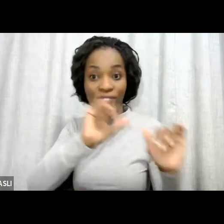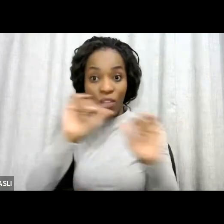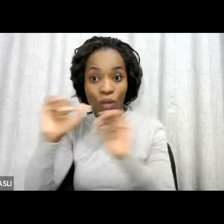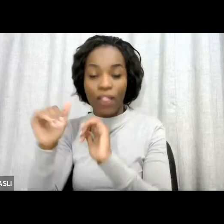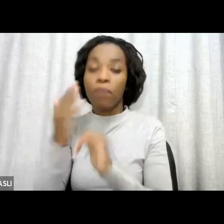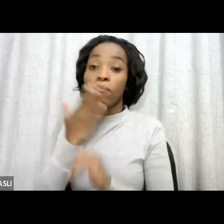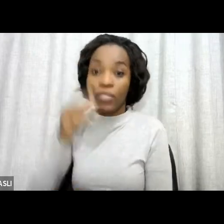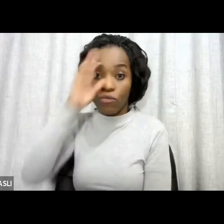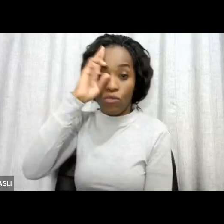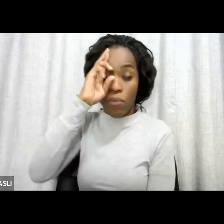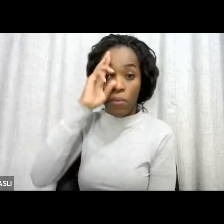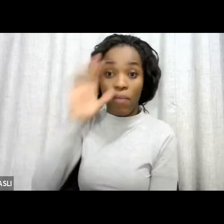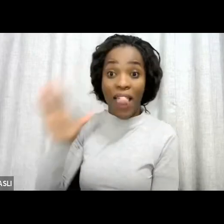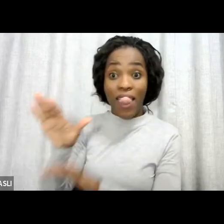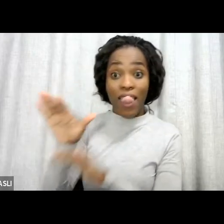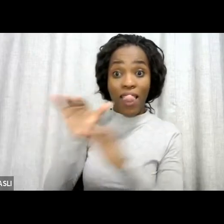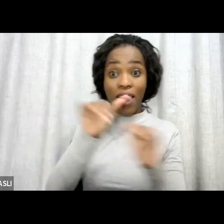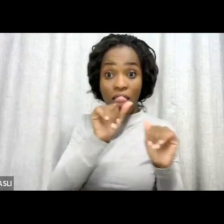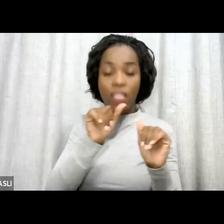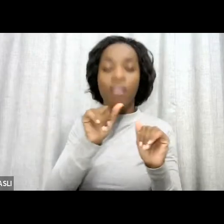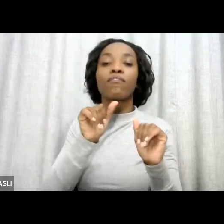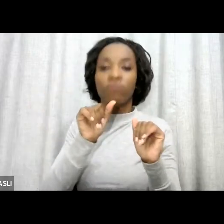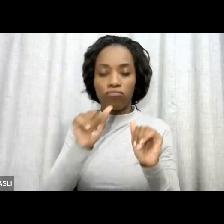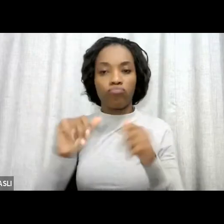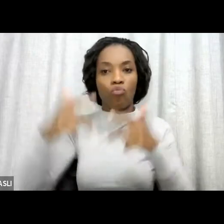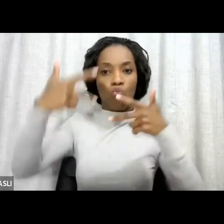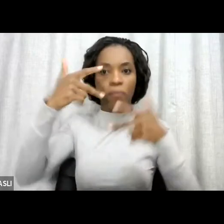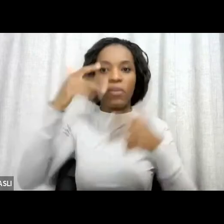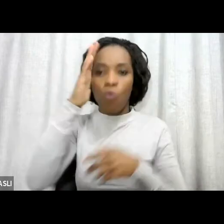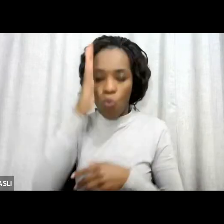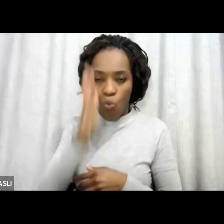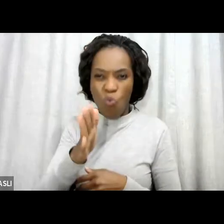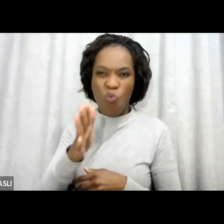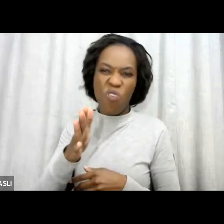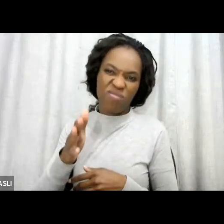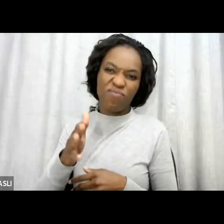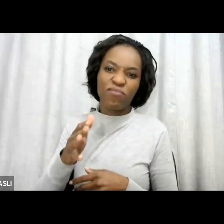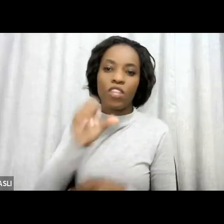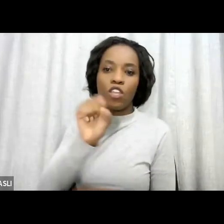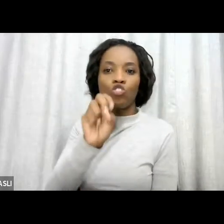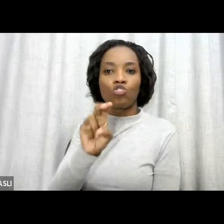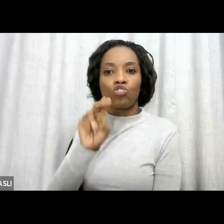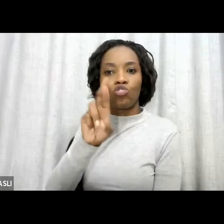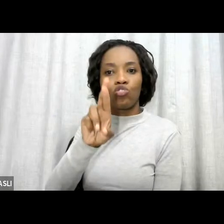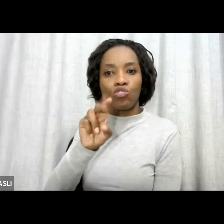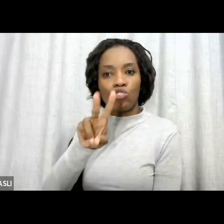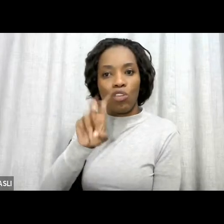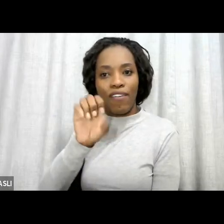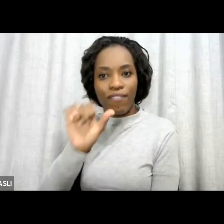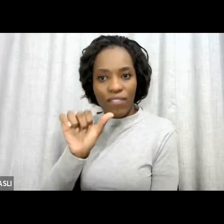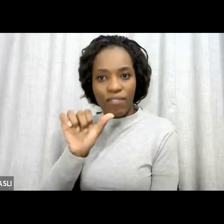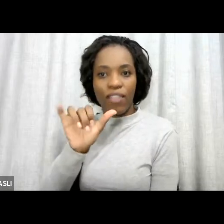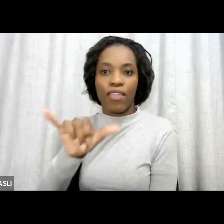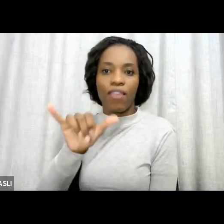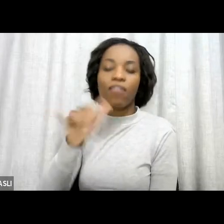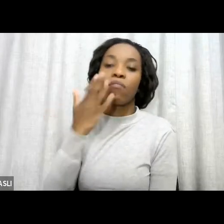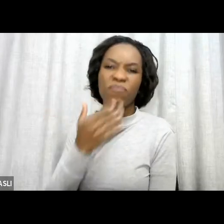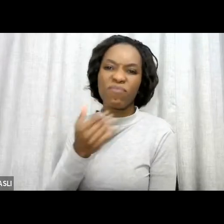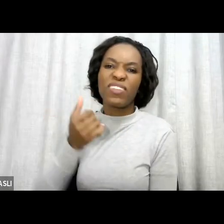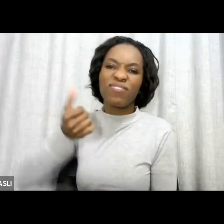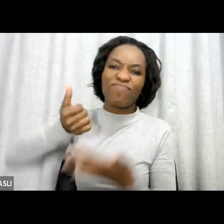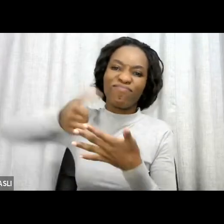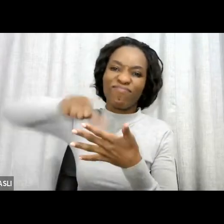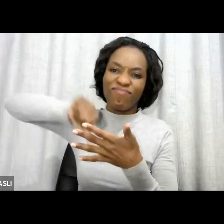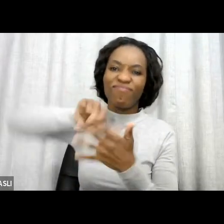you leave this webinar, you will be directed to the survey. We would like you to please participate in this survey because we would